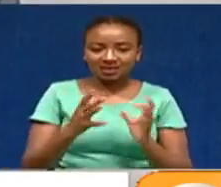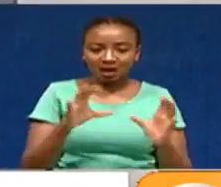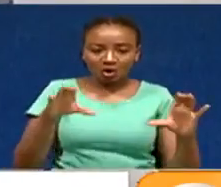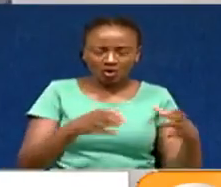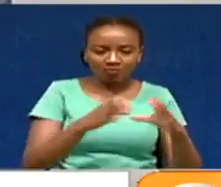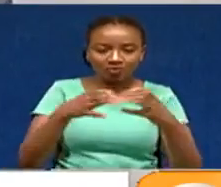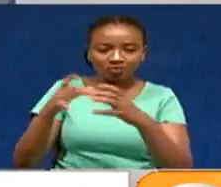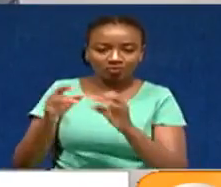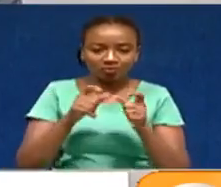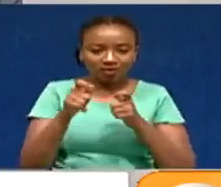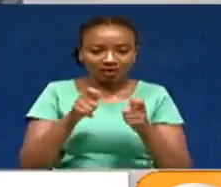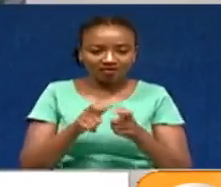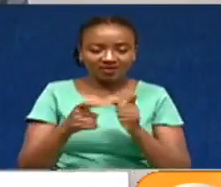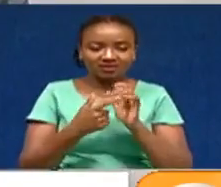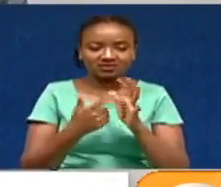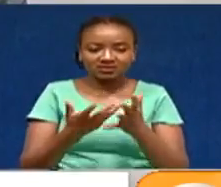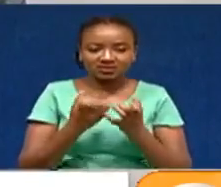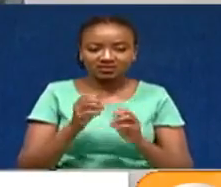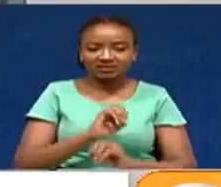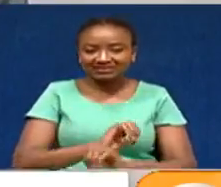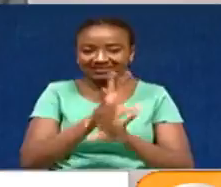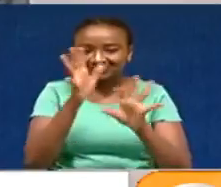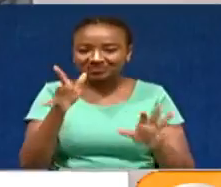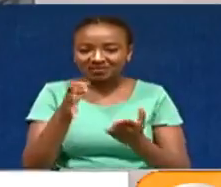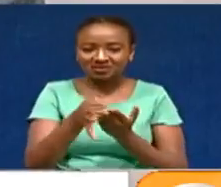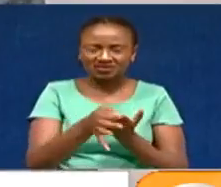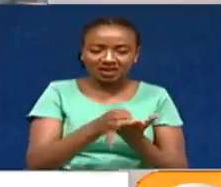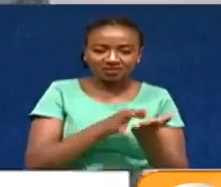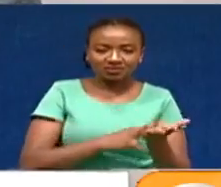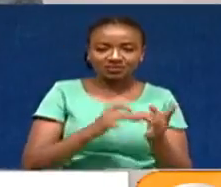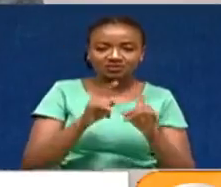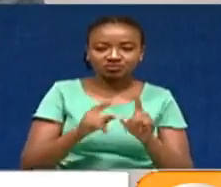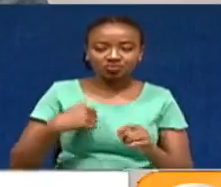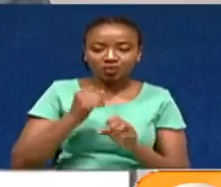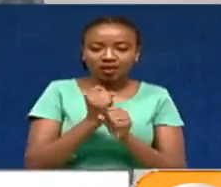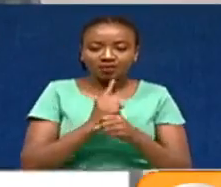transparency, accountability, and making sure that whenever you have an